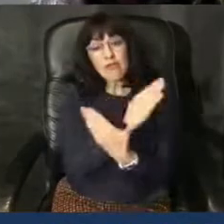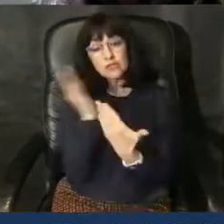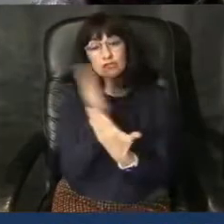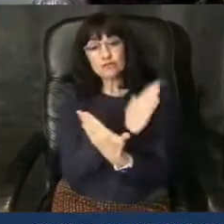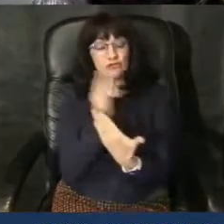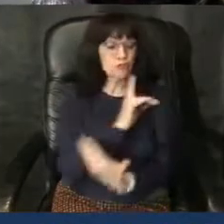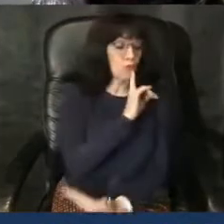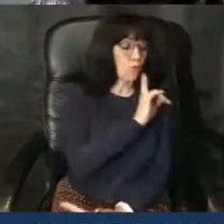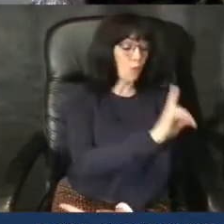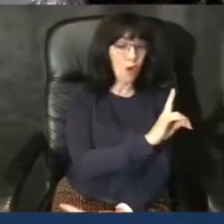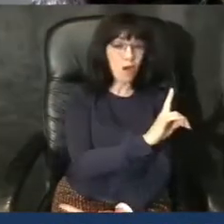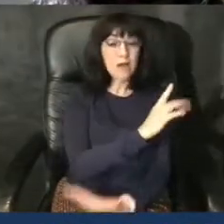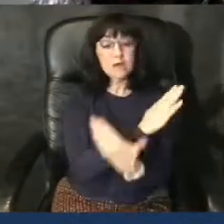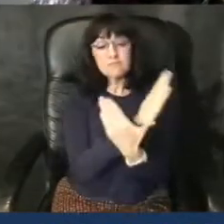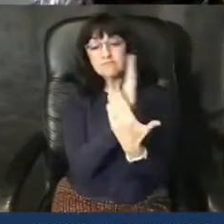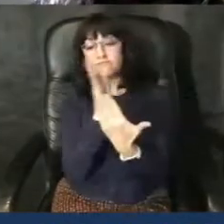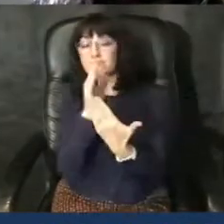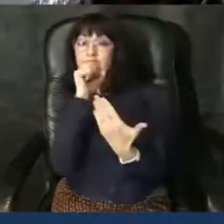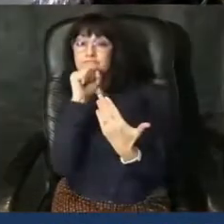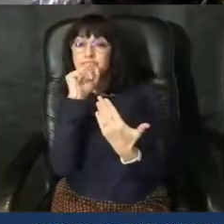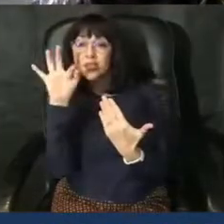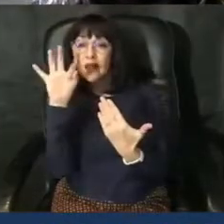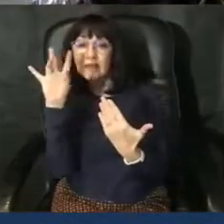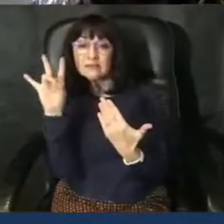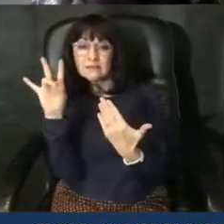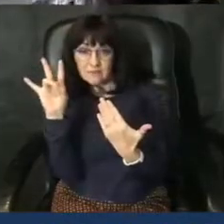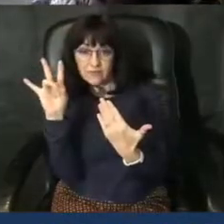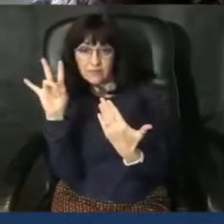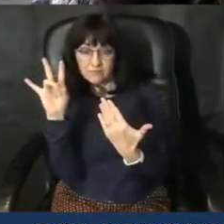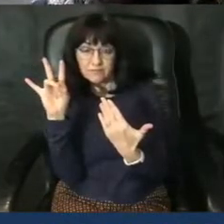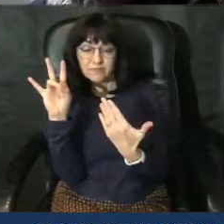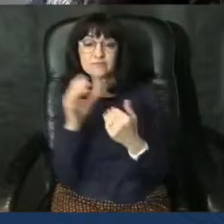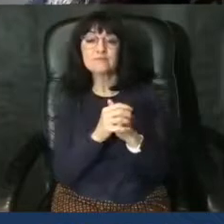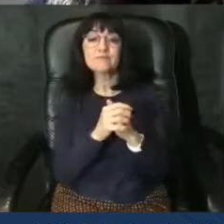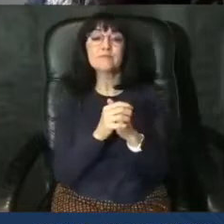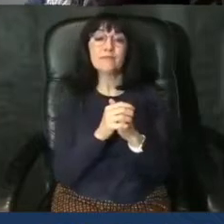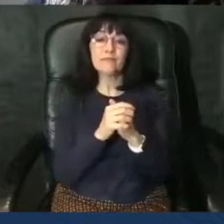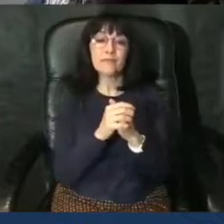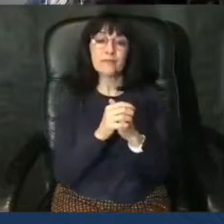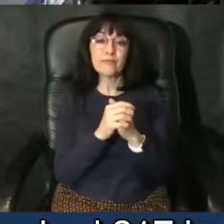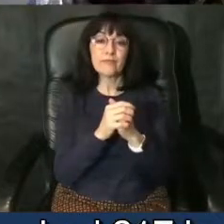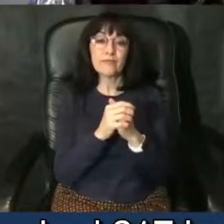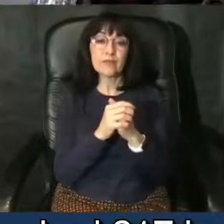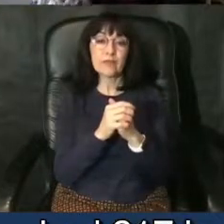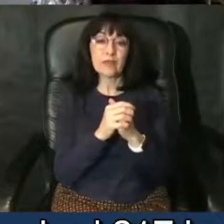97. As of Wednesday, April 15th, we had